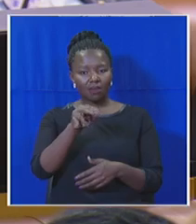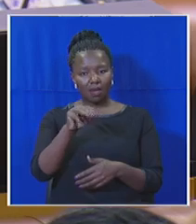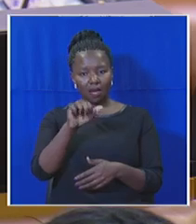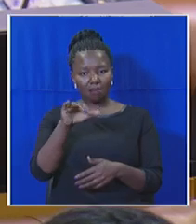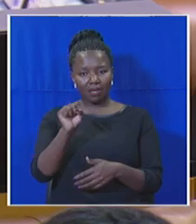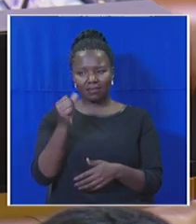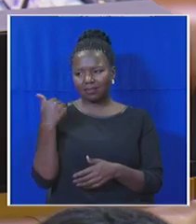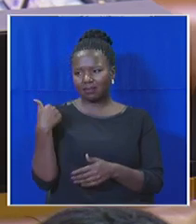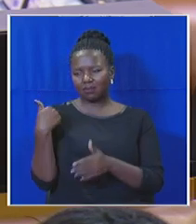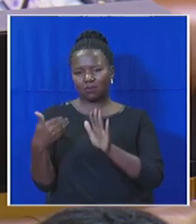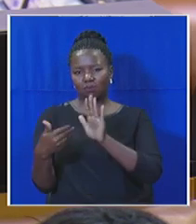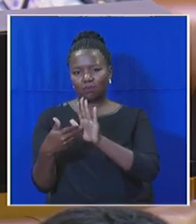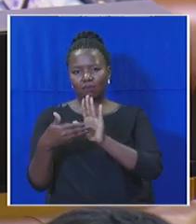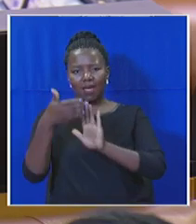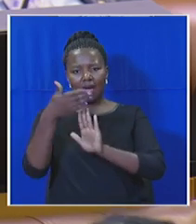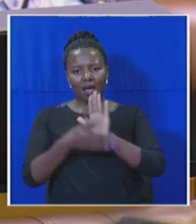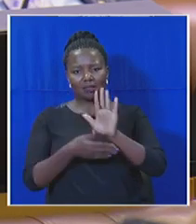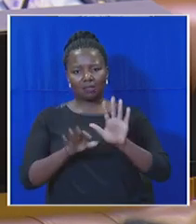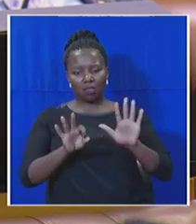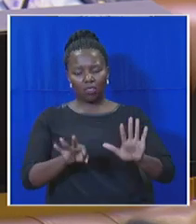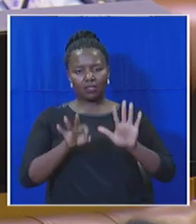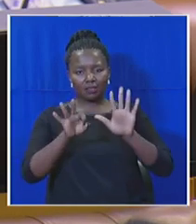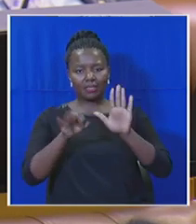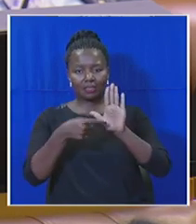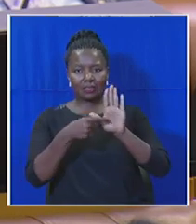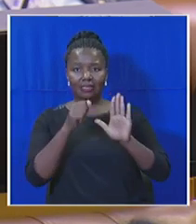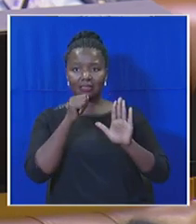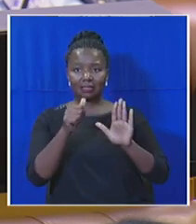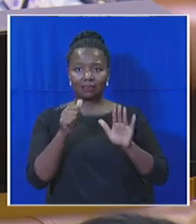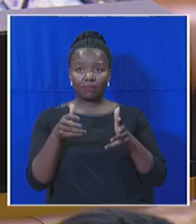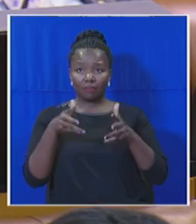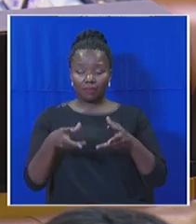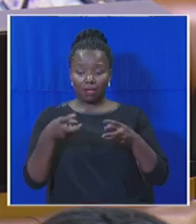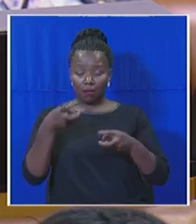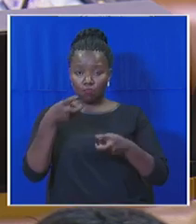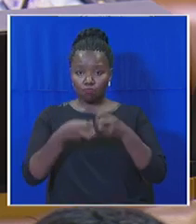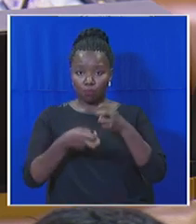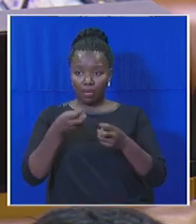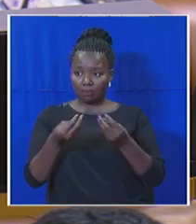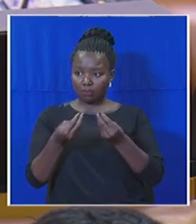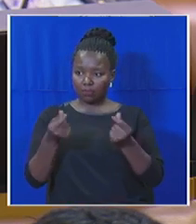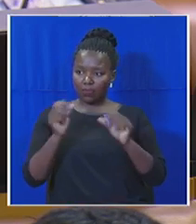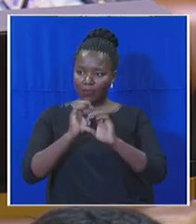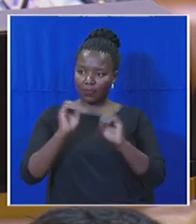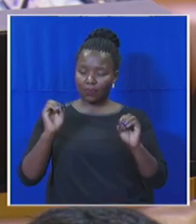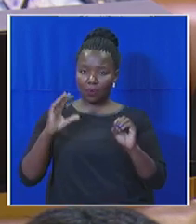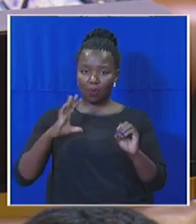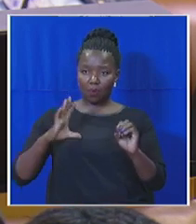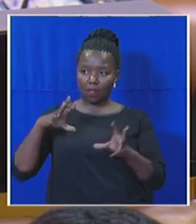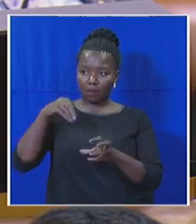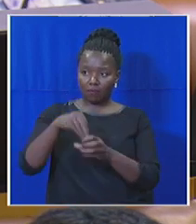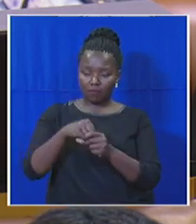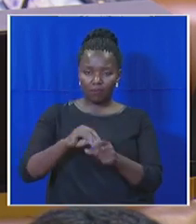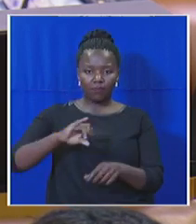13 that, and I quote, "There is no solution to the Palestinian problem except by jihad.